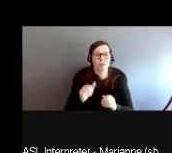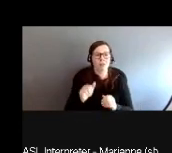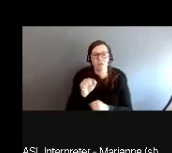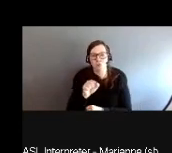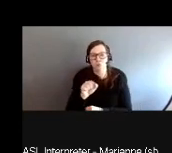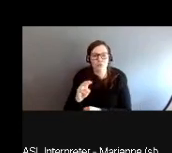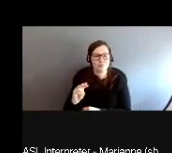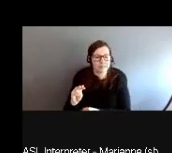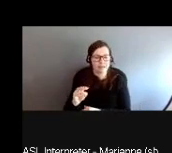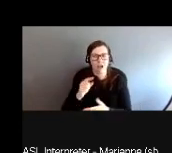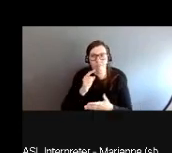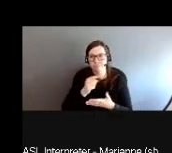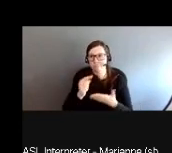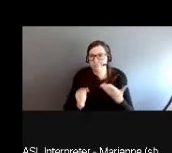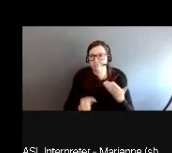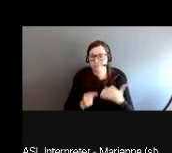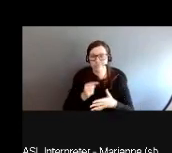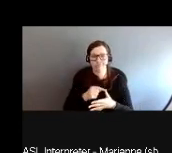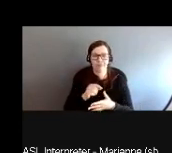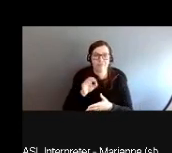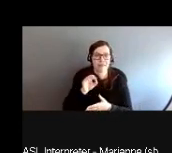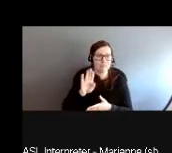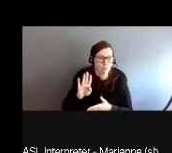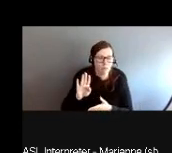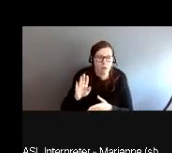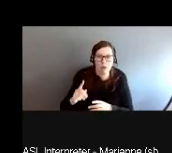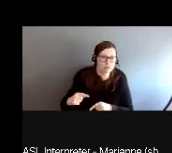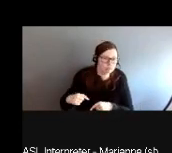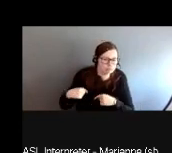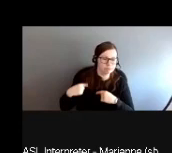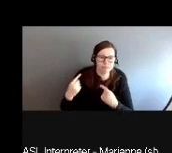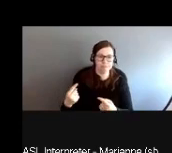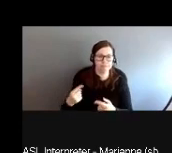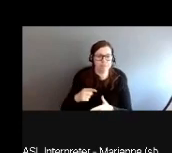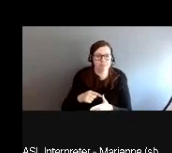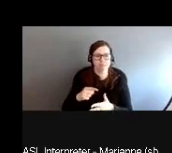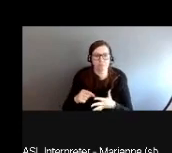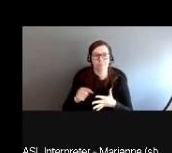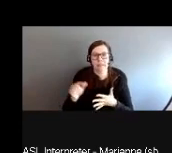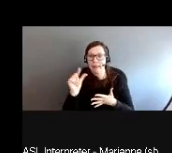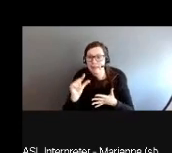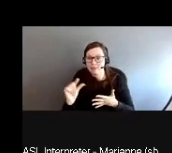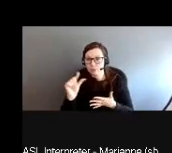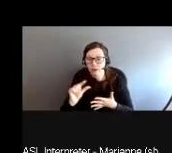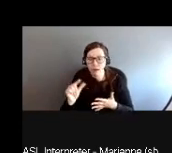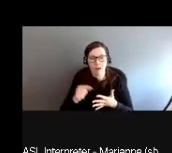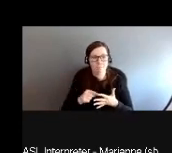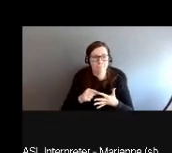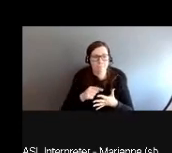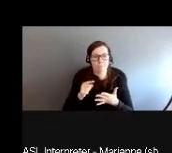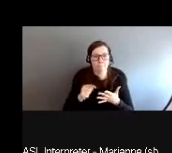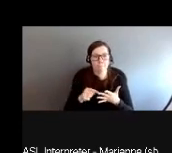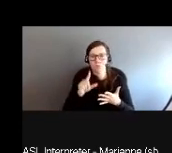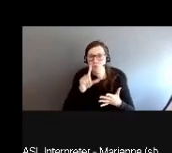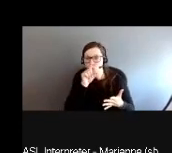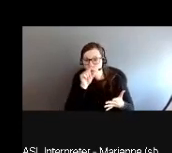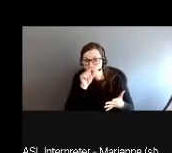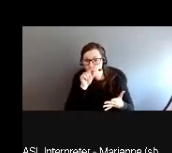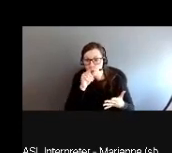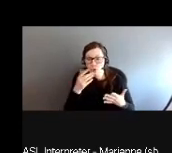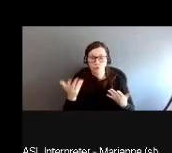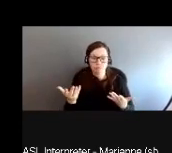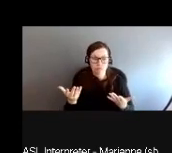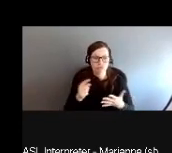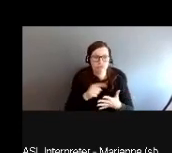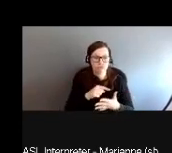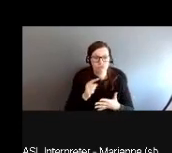Facebook pretty well at this point because it has been around for a while. Then there is Instagram and Twitter that we may be using as well. And as we use some of